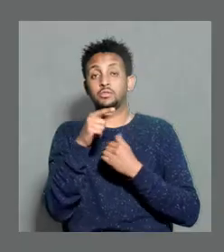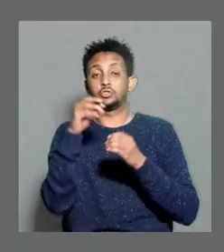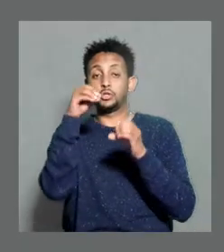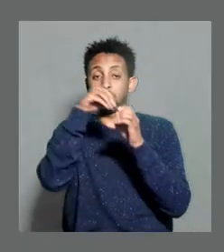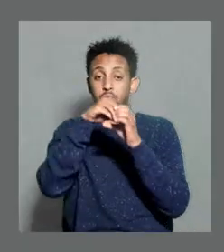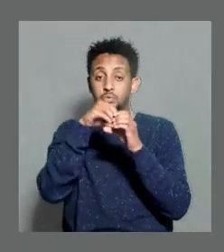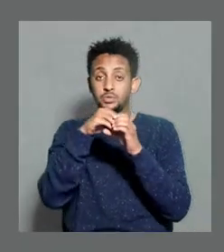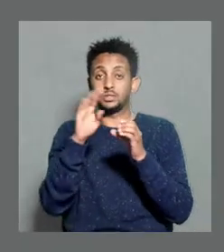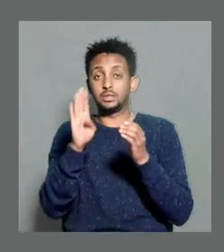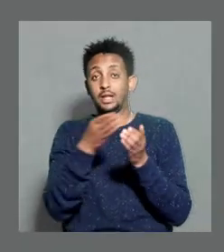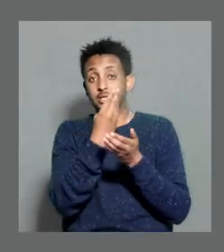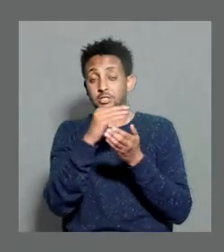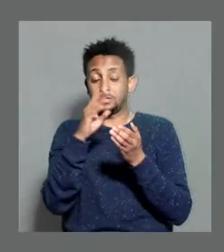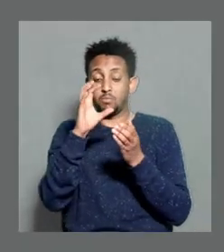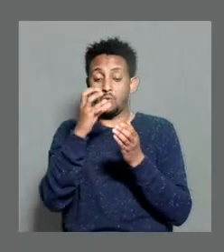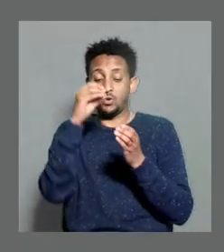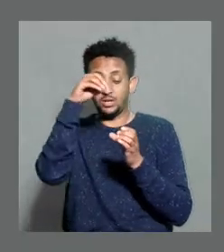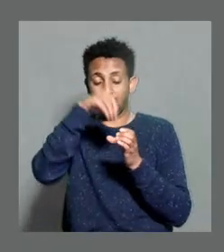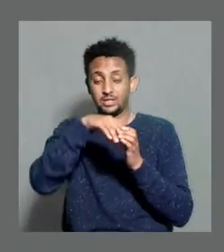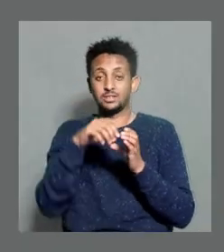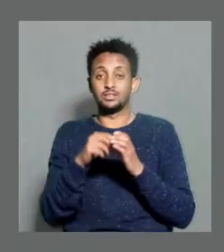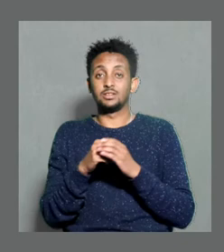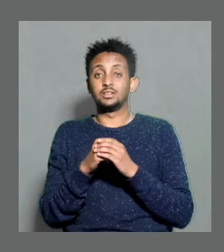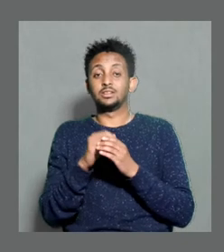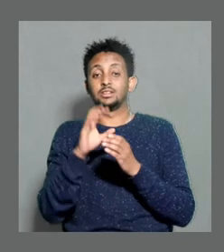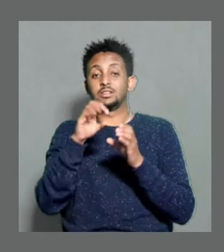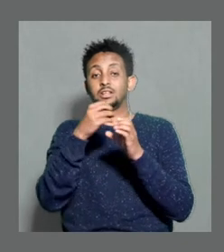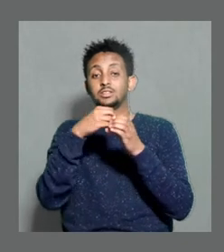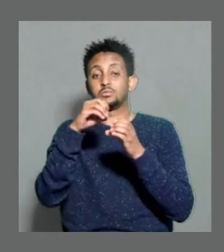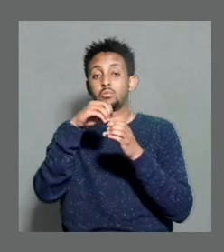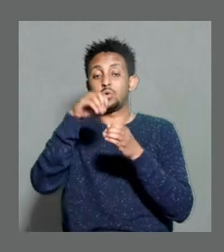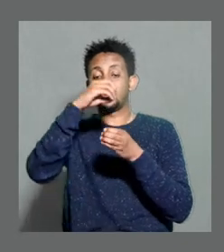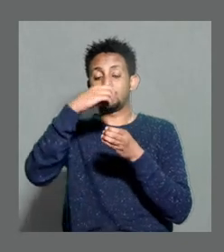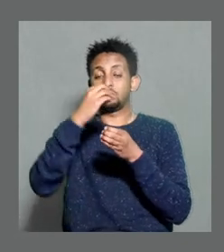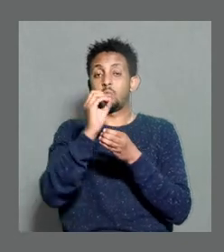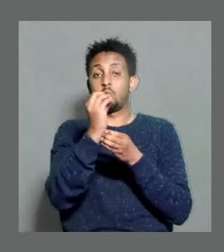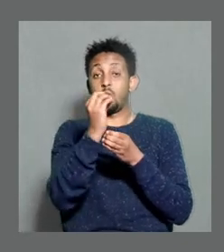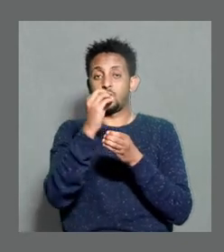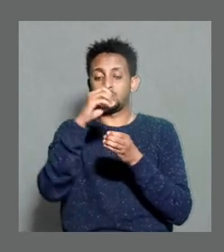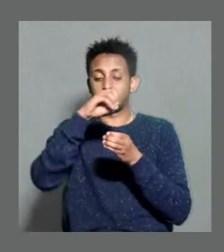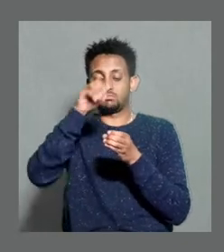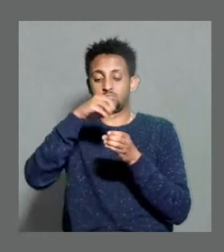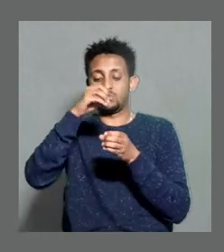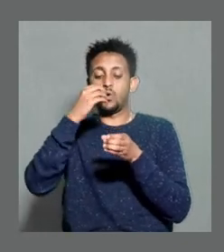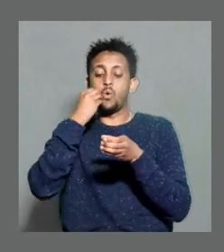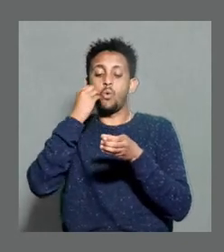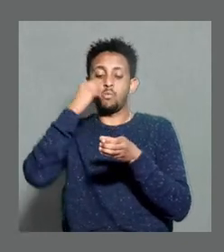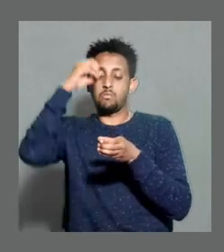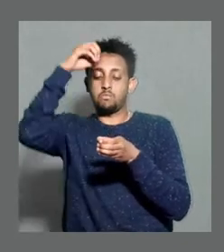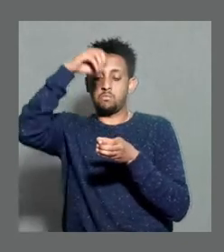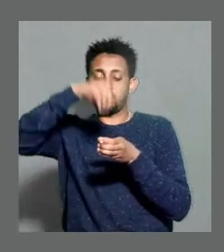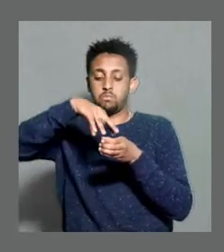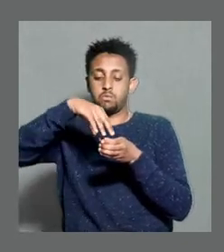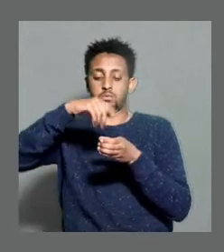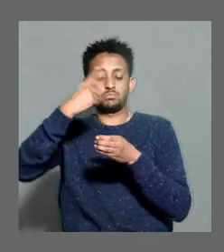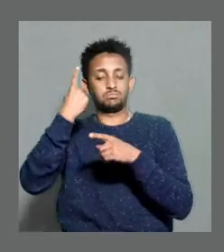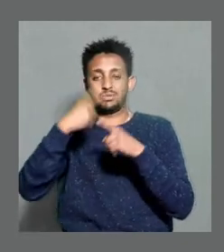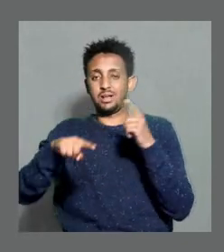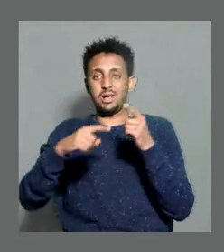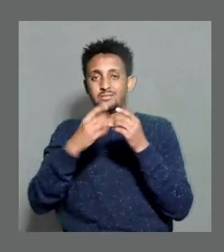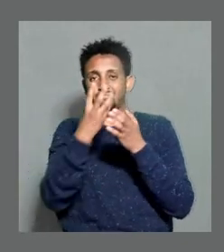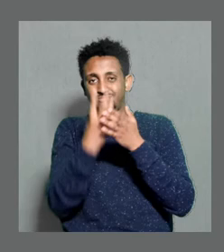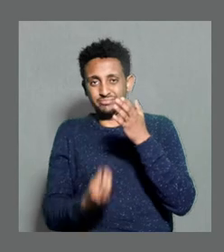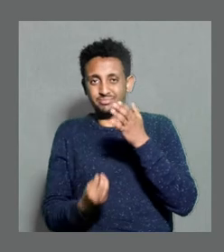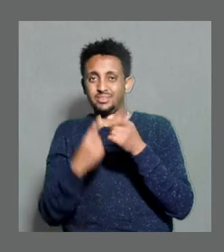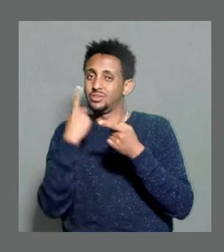put the tennis ball here, actually tennis ball is spherical, it cannot be immersed